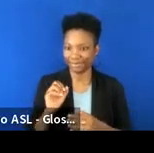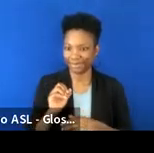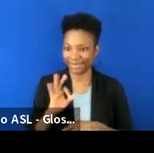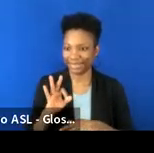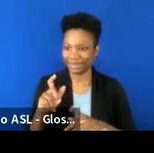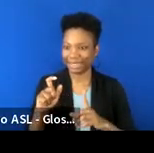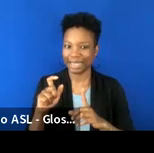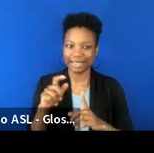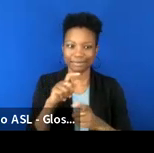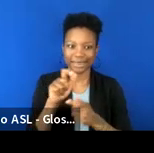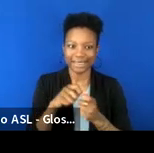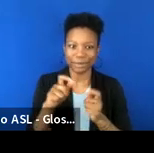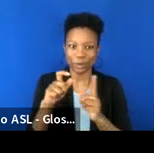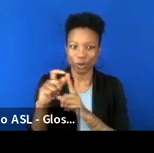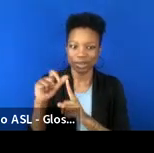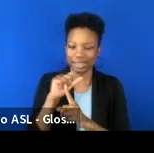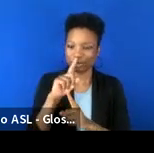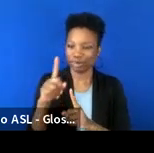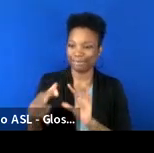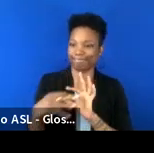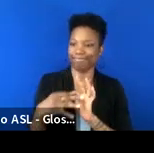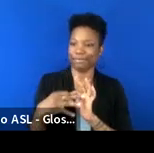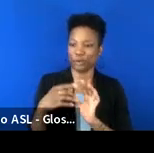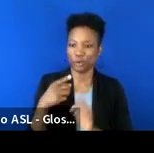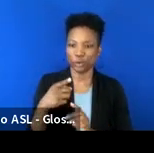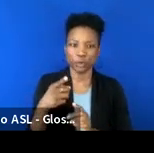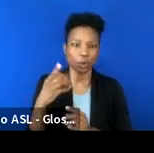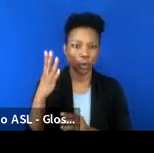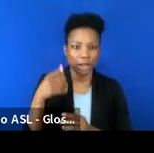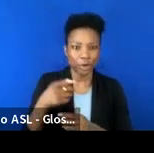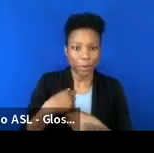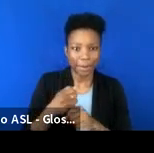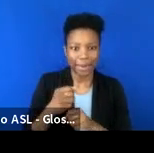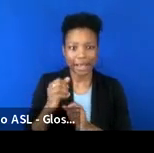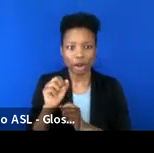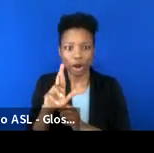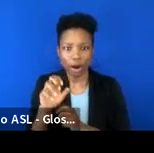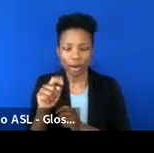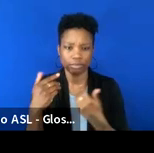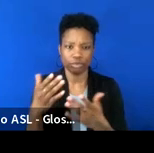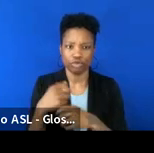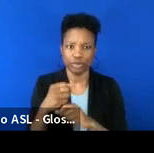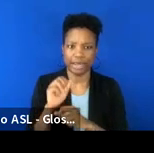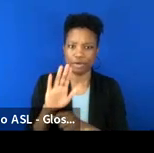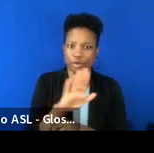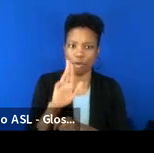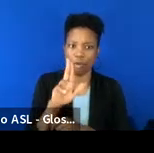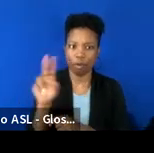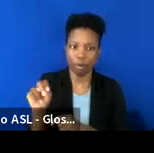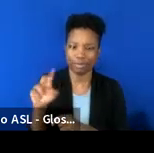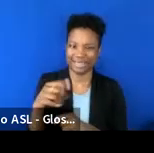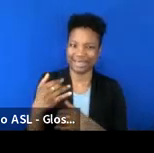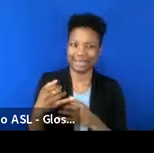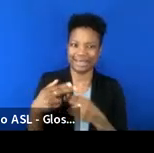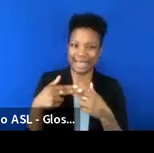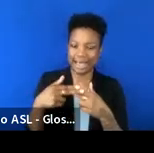own. Just because of time constraints, we will not have time to share them, but I strongly believe that all of your